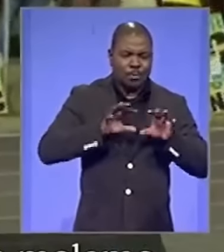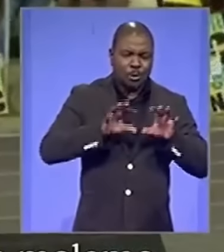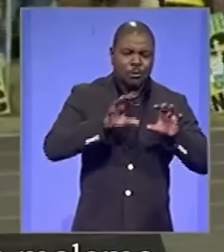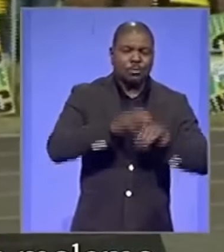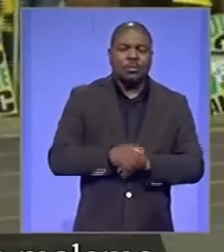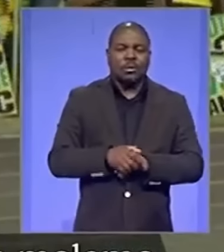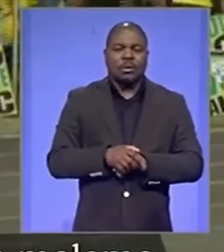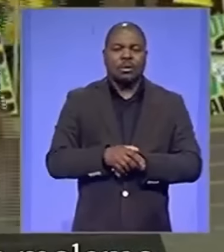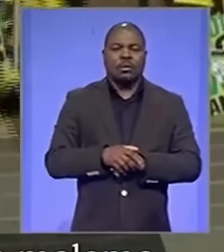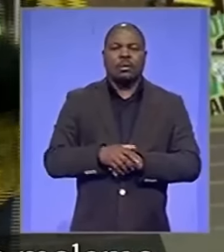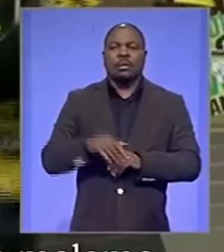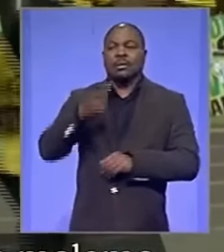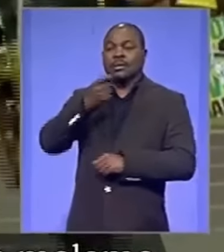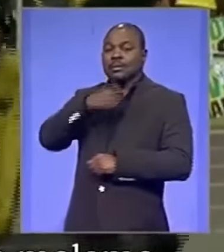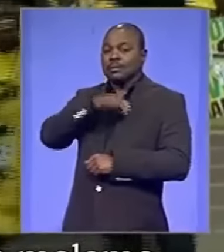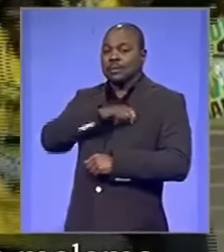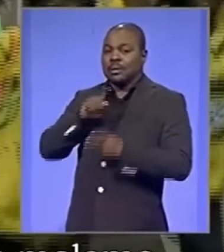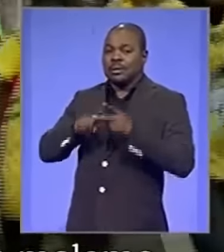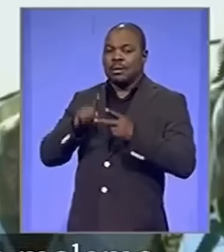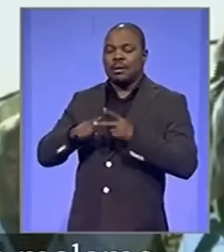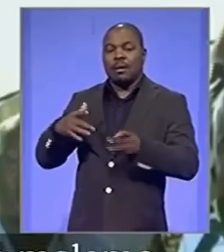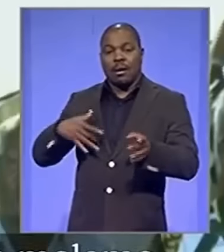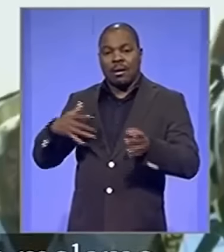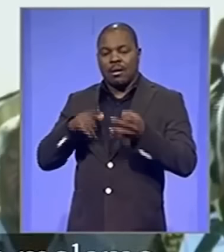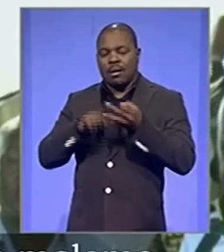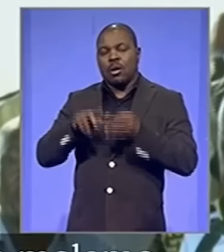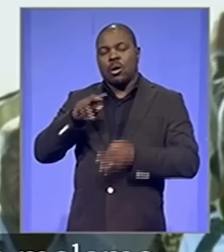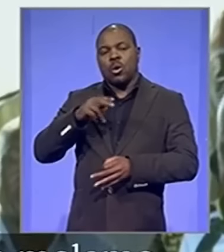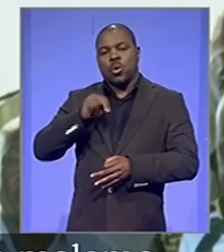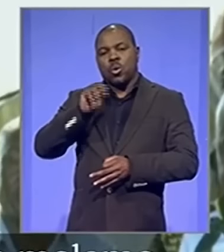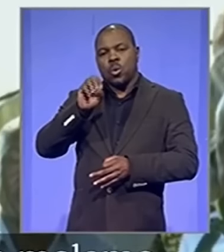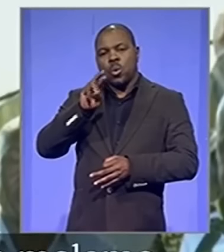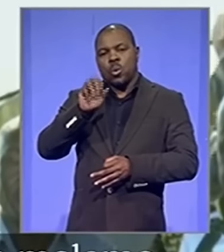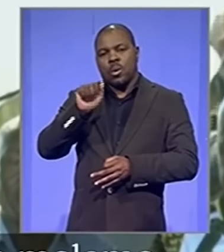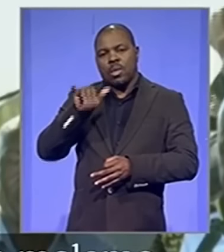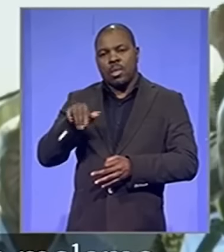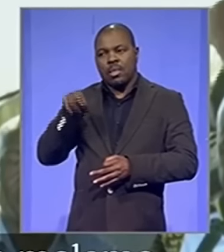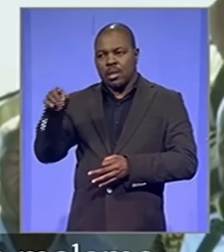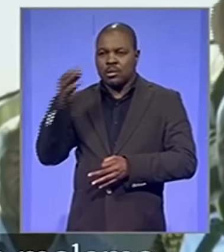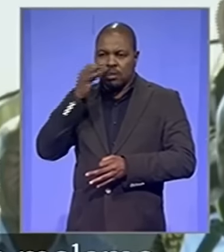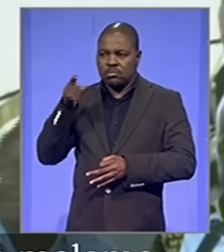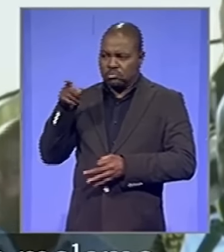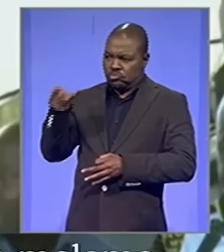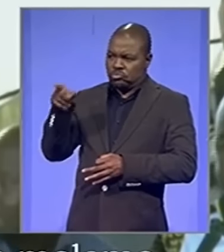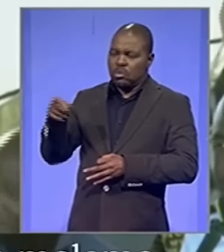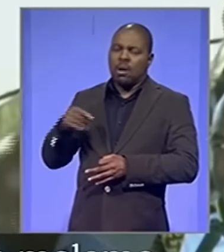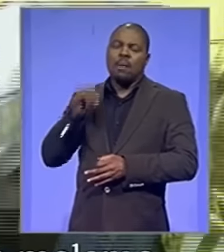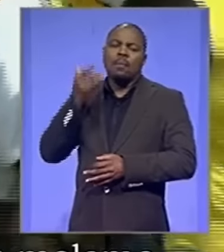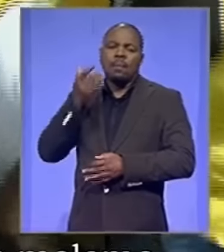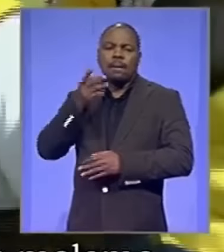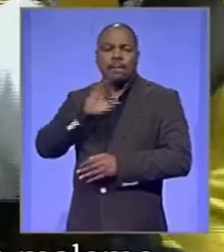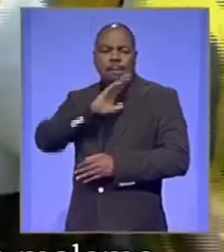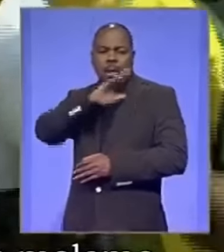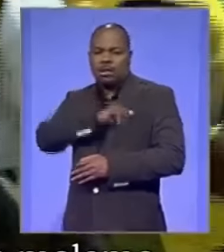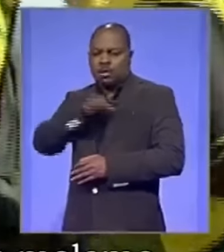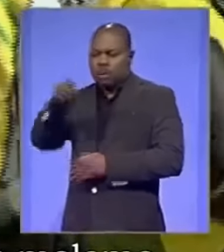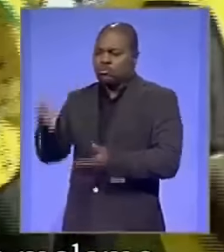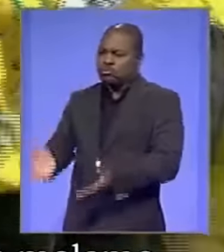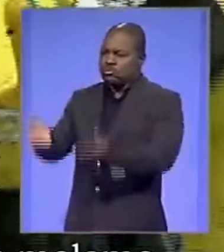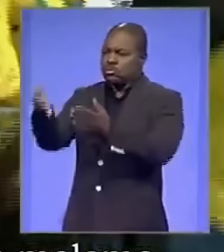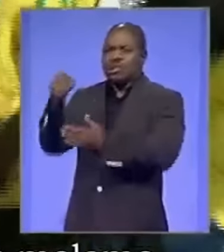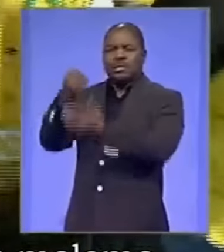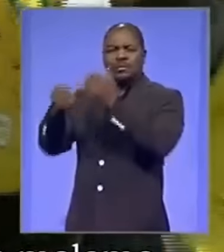gape tsebiso ya naga ya Spain, Ireland le Norway ya go amogela naga ya Palestine bjalo ka mmušo o ikemetsego go tloga bekeng eo e tlago. Ka